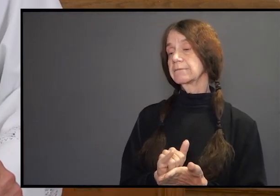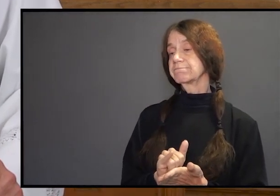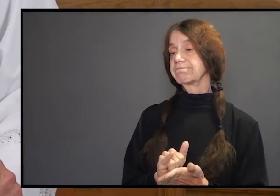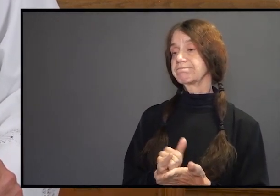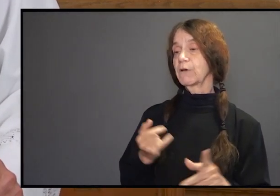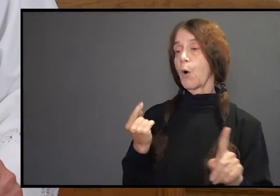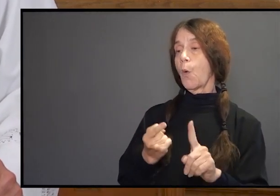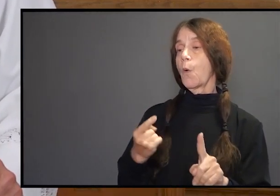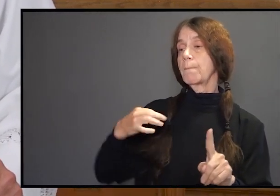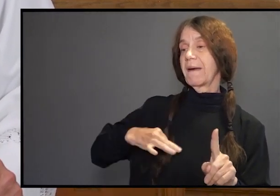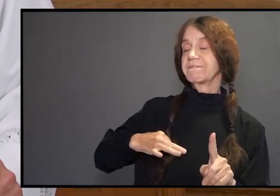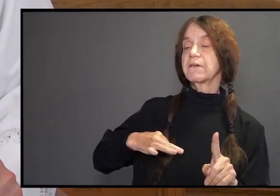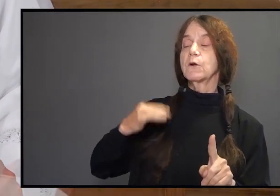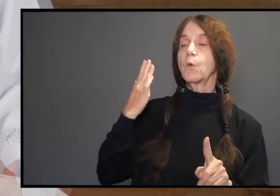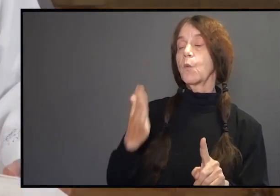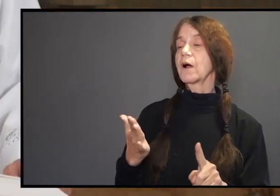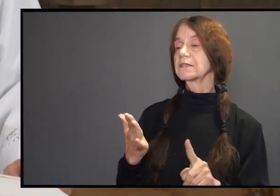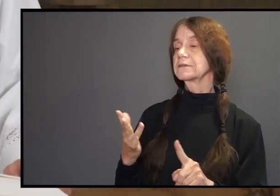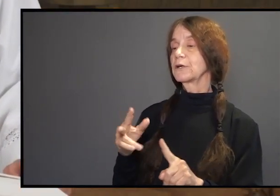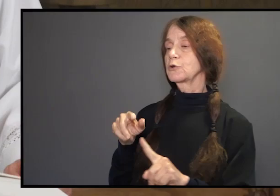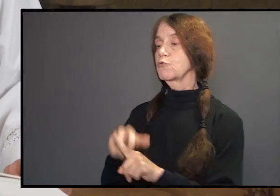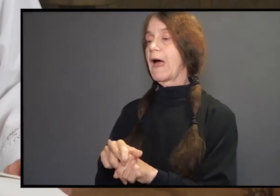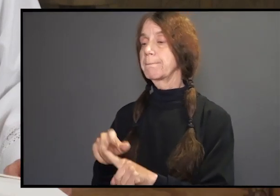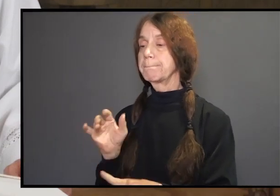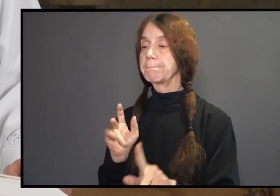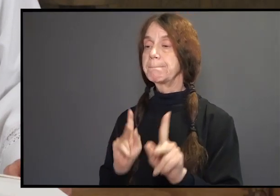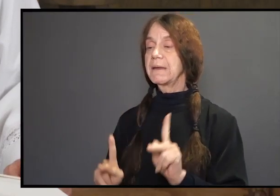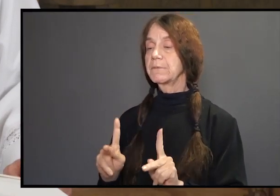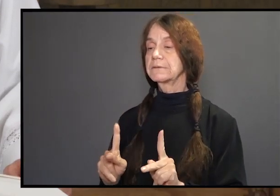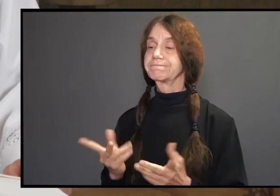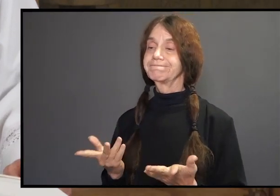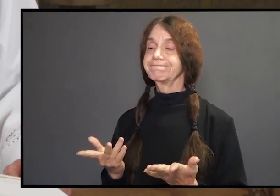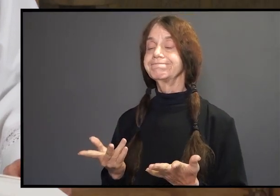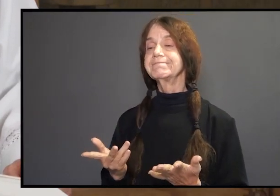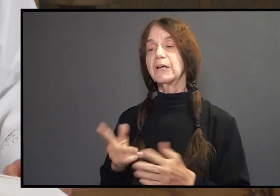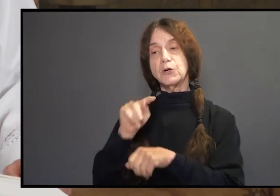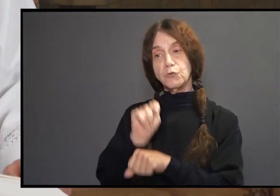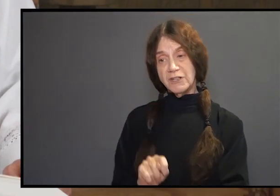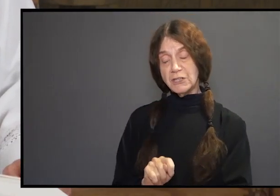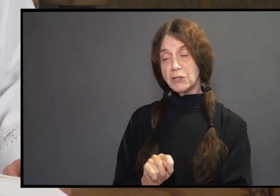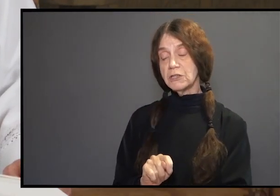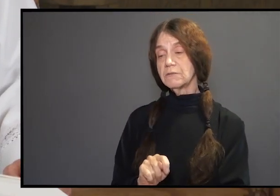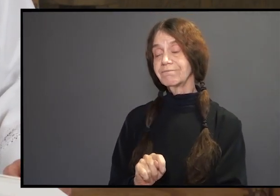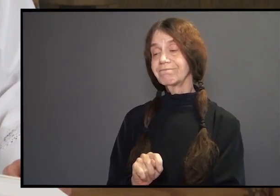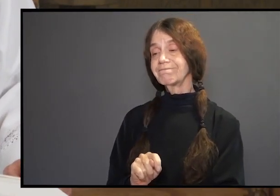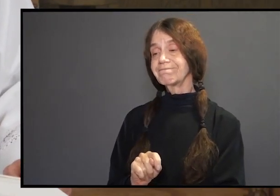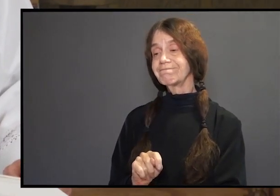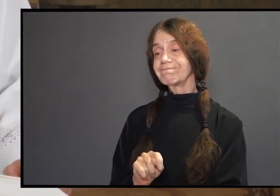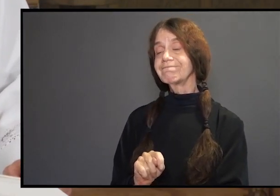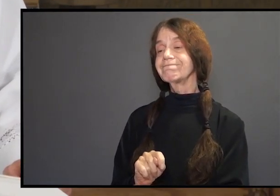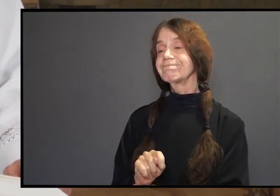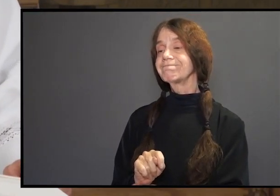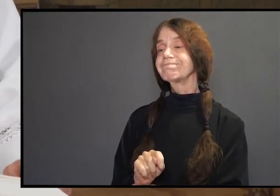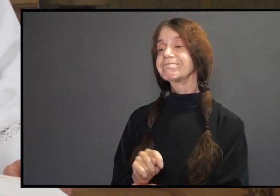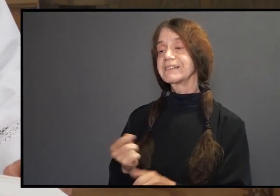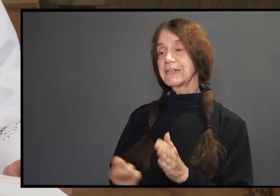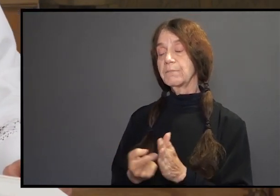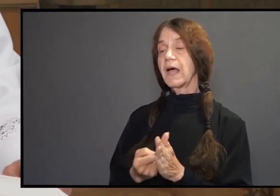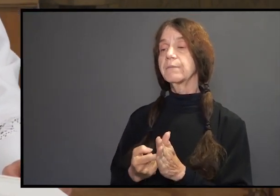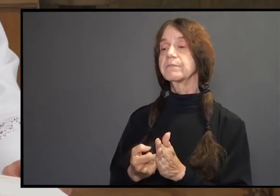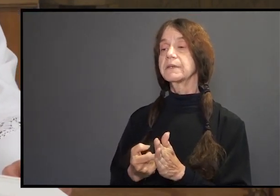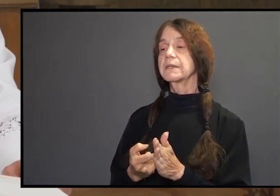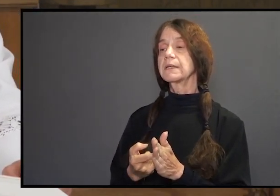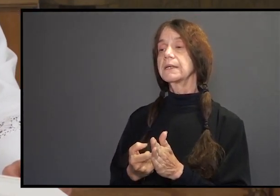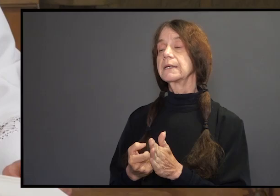snares that trap their followers. When does tradition get in the way of discipleship? It gets in the way when we